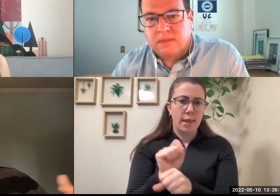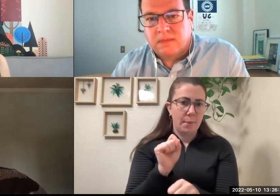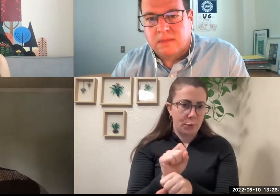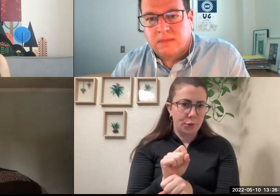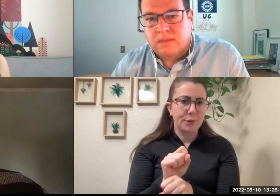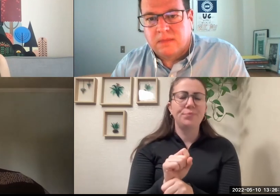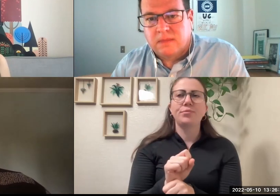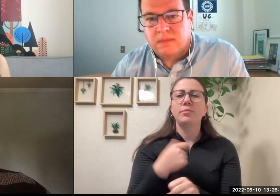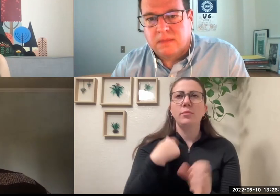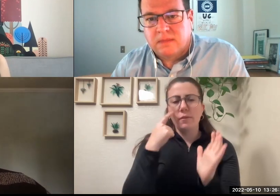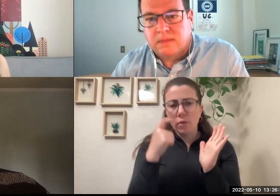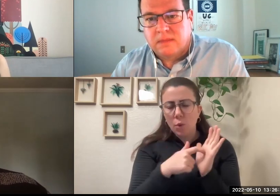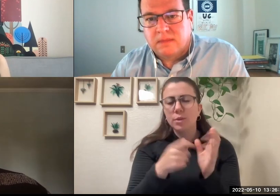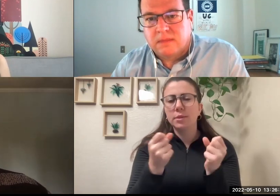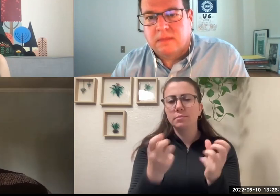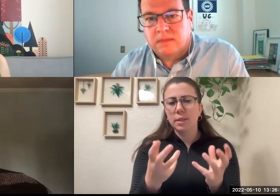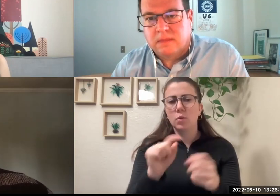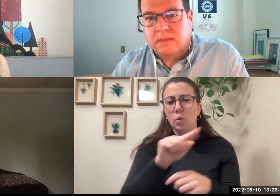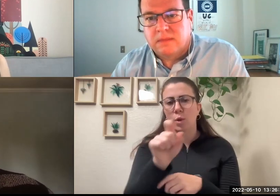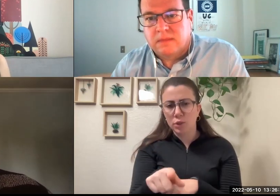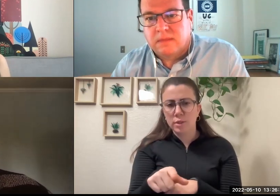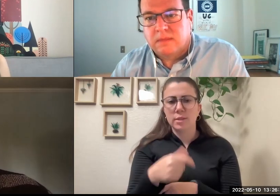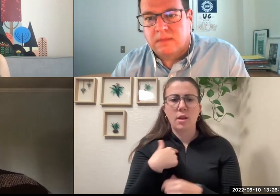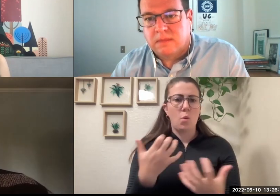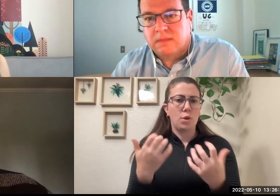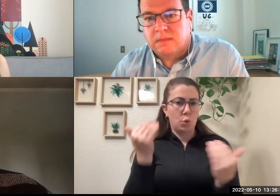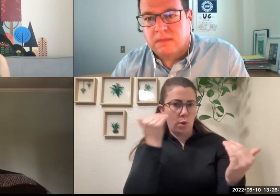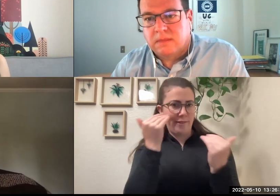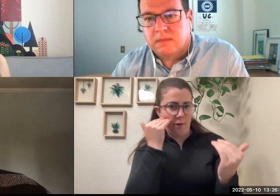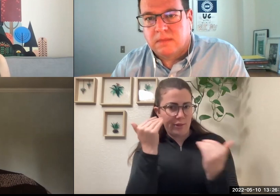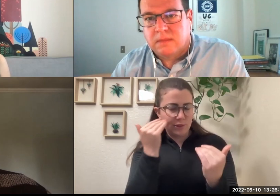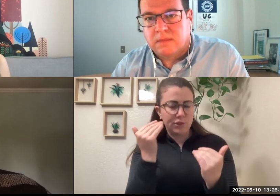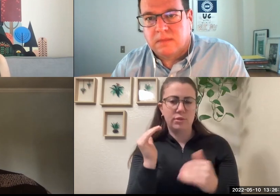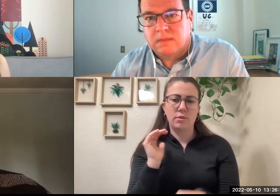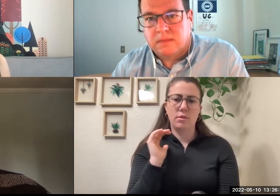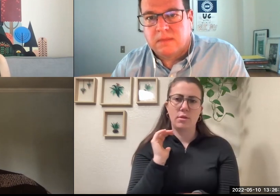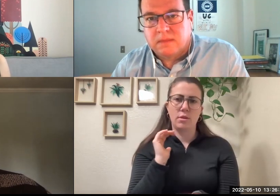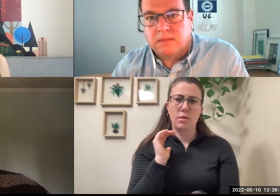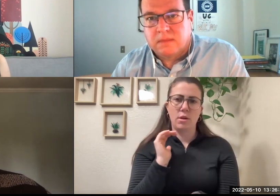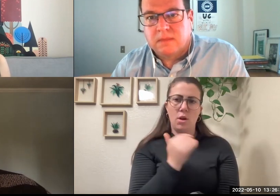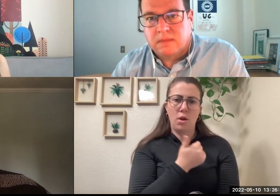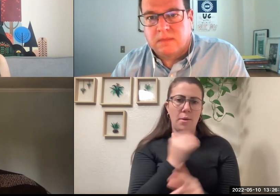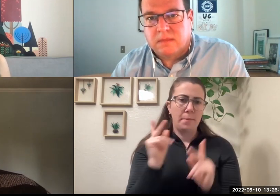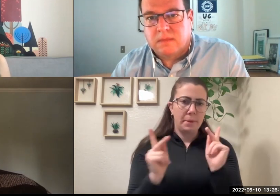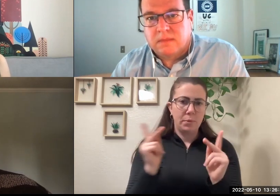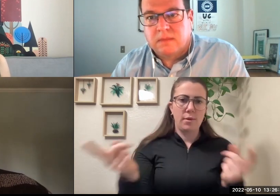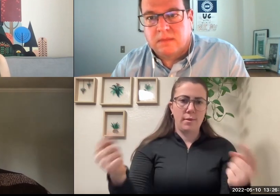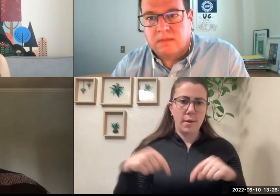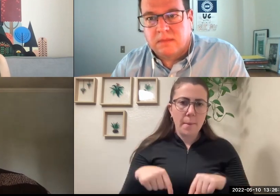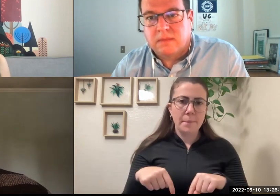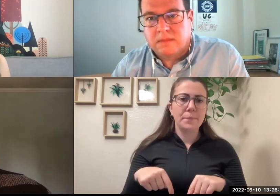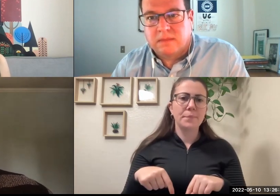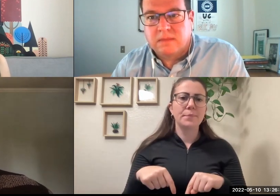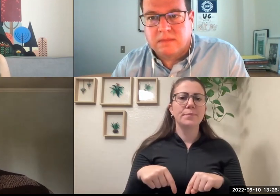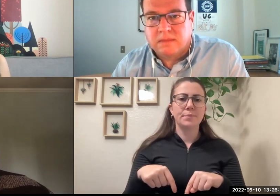questions and comments in the Q&A, and I want to acknowledge all of our all of the folks from different branches of organized